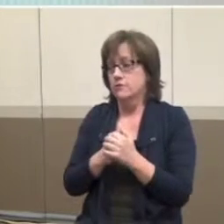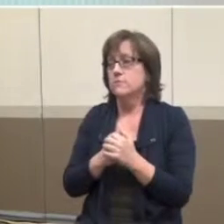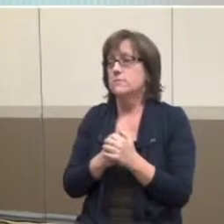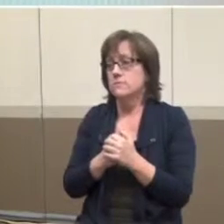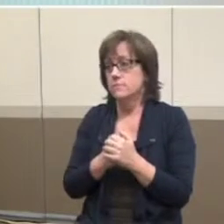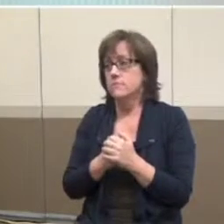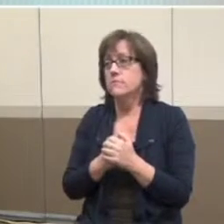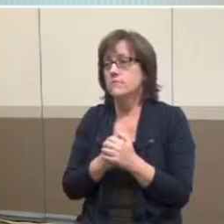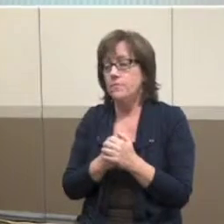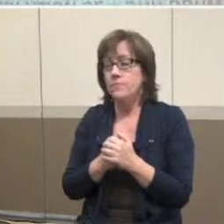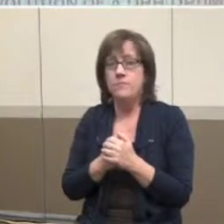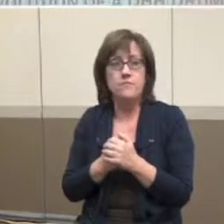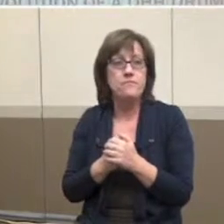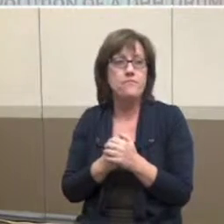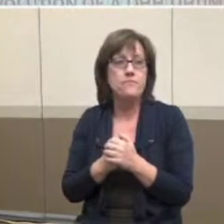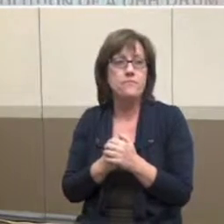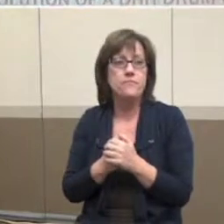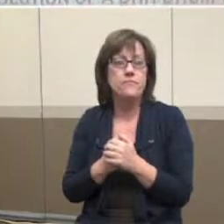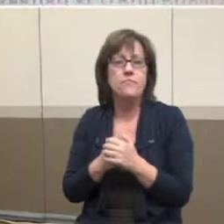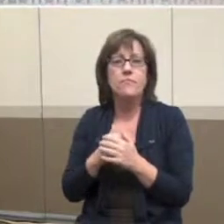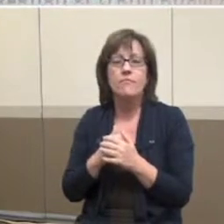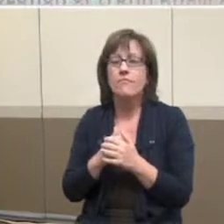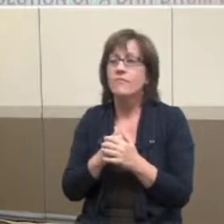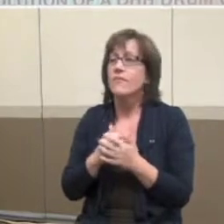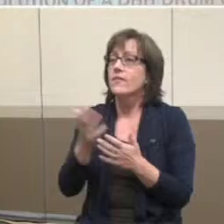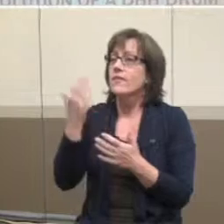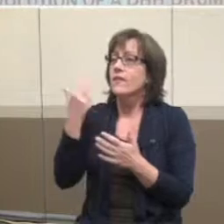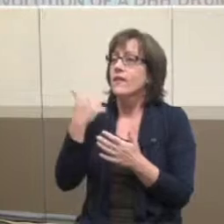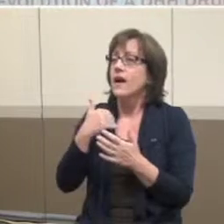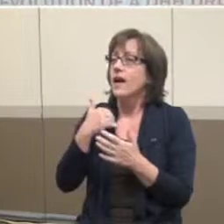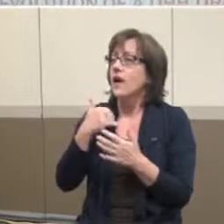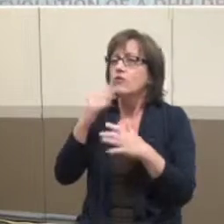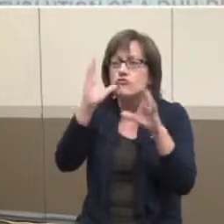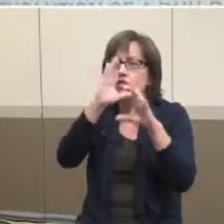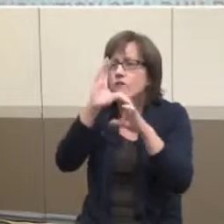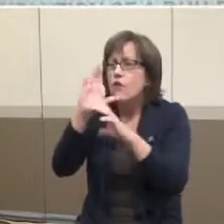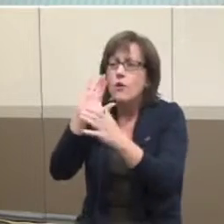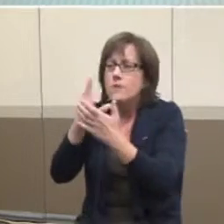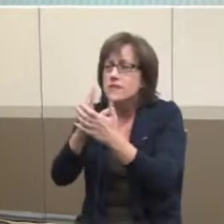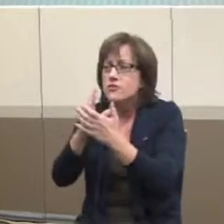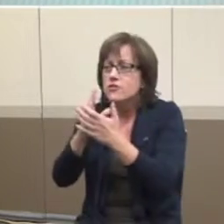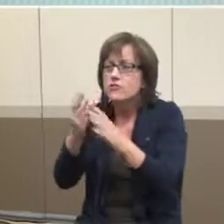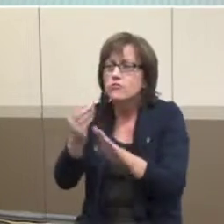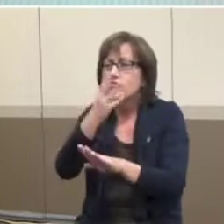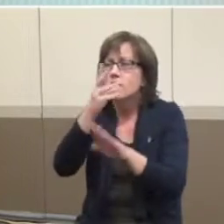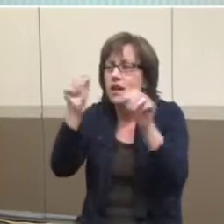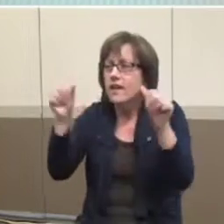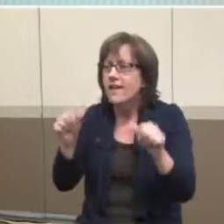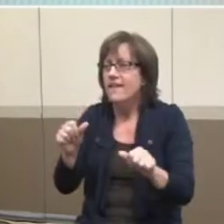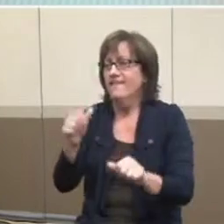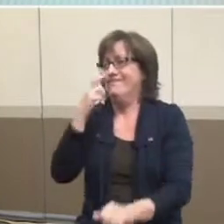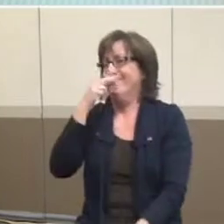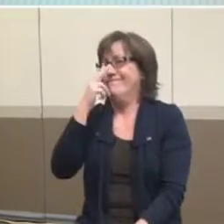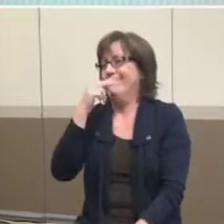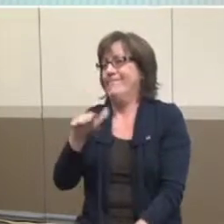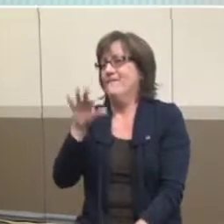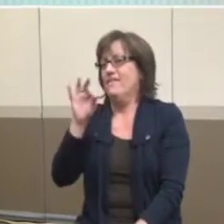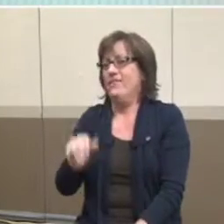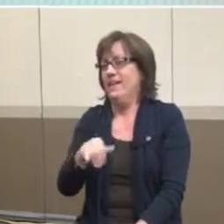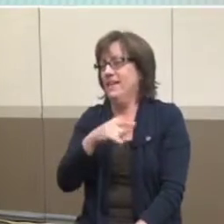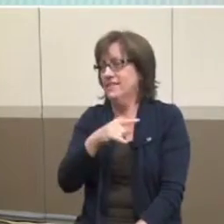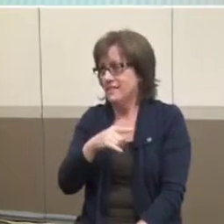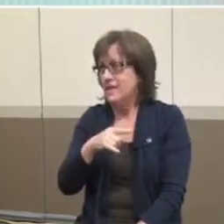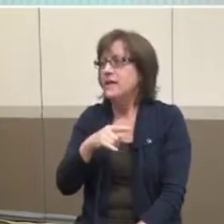minutes. It was kind of funny when I was looking for a picture to put on my first slide. I found this picture, and